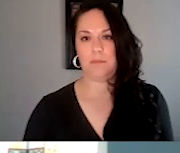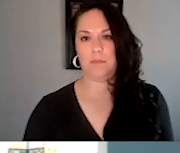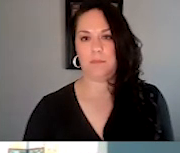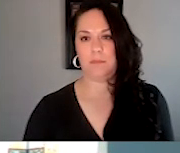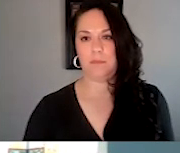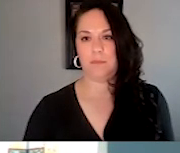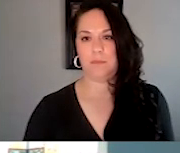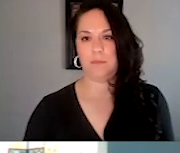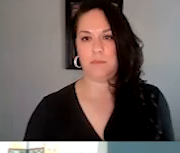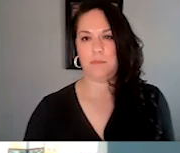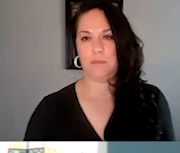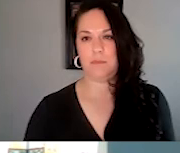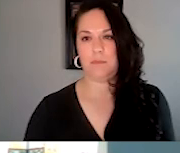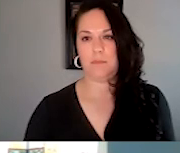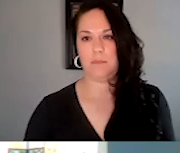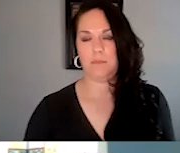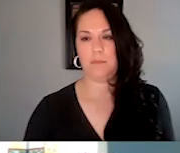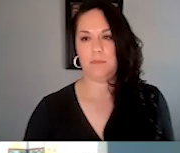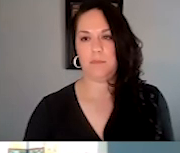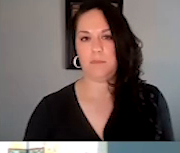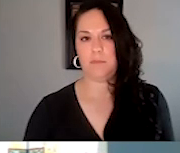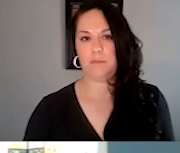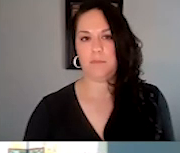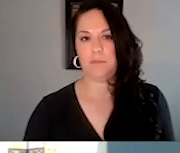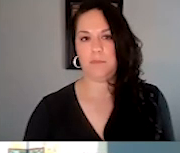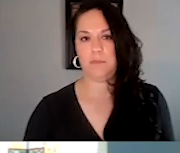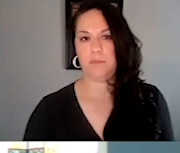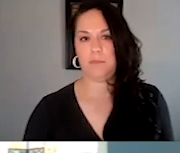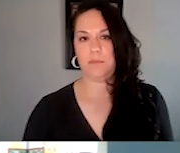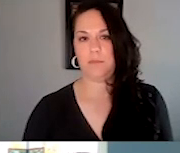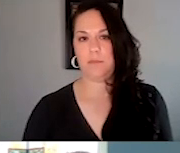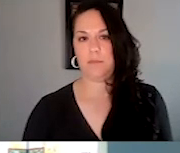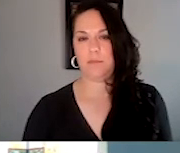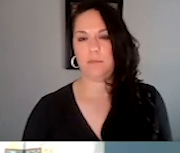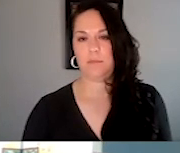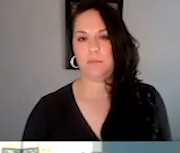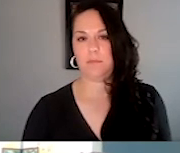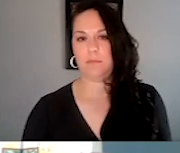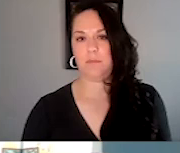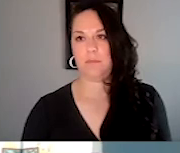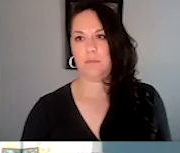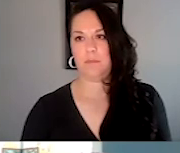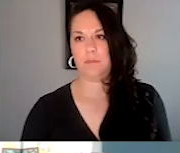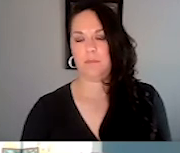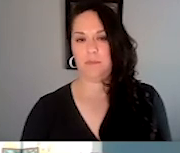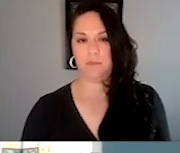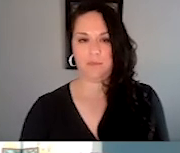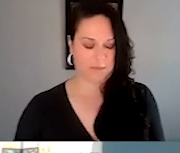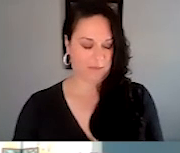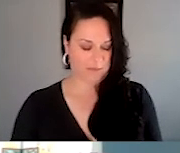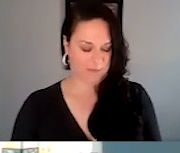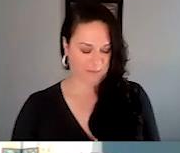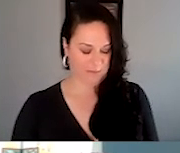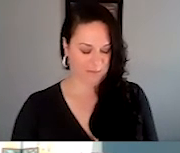we are working in other states to actually ban Delta-8. Next slide, please, Chris. So why was the